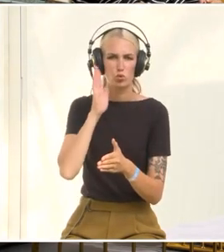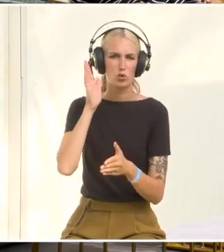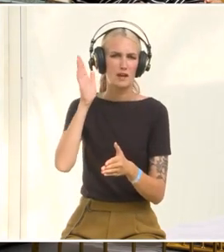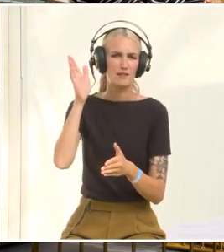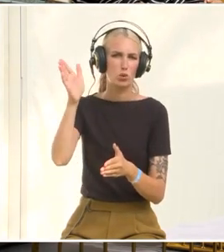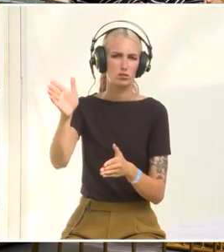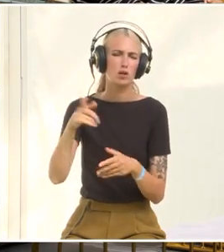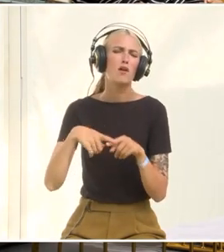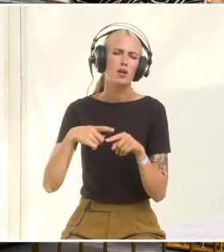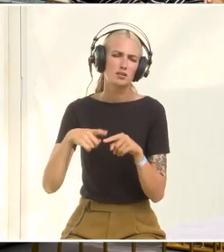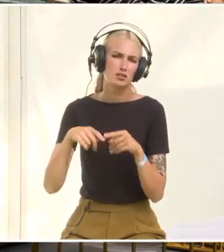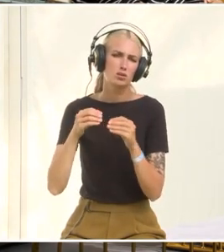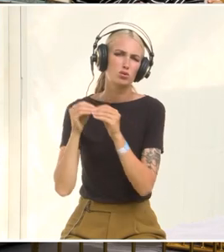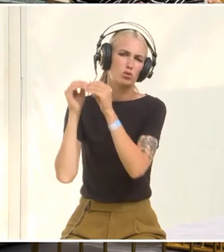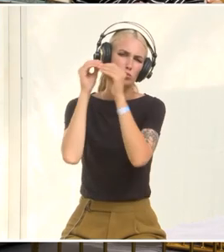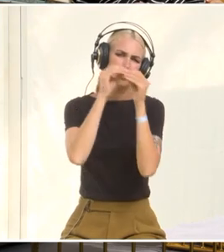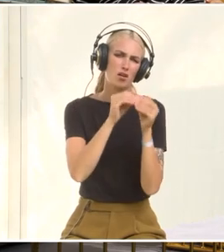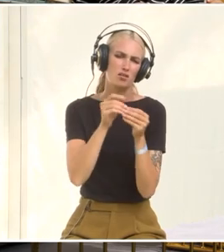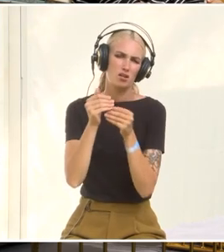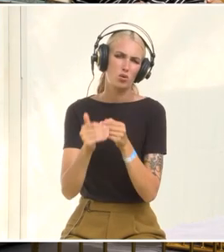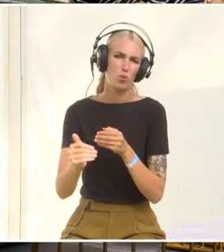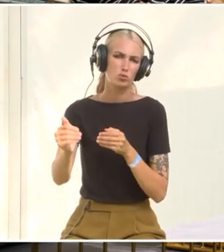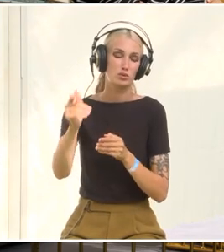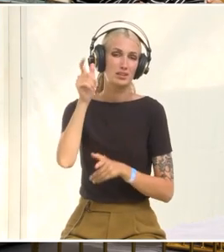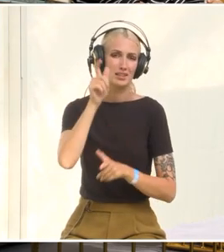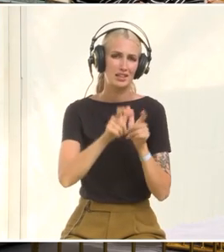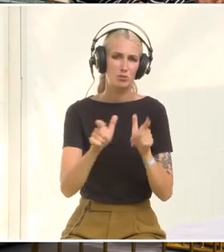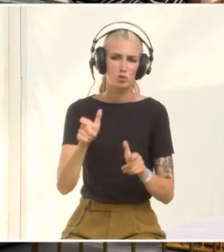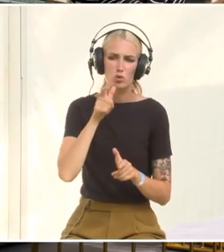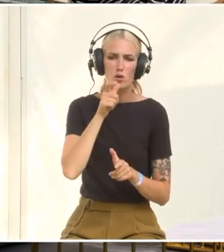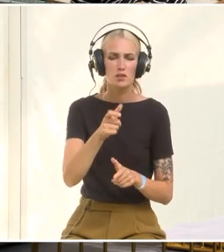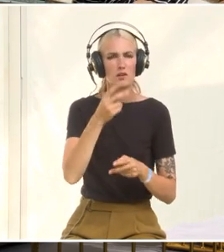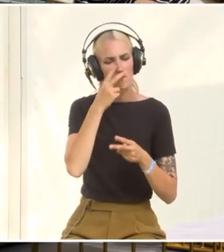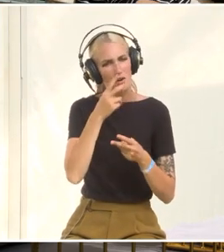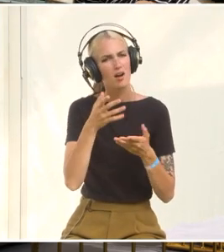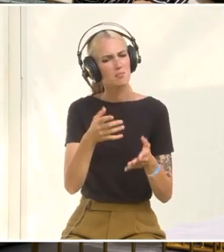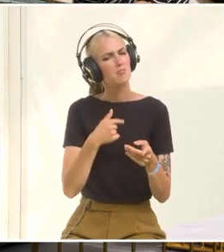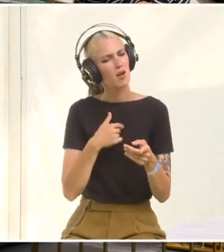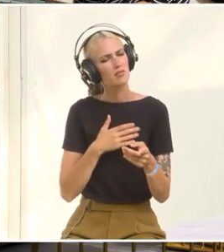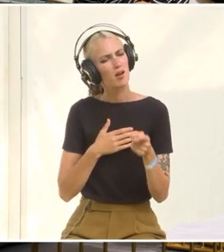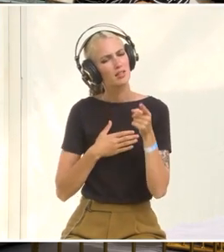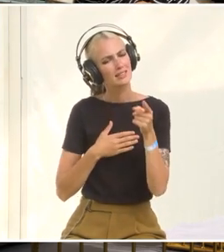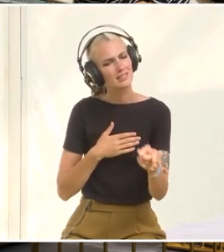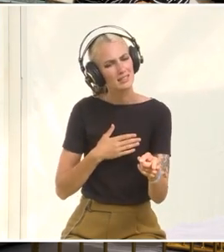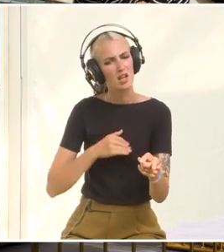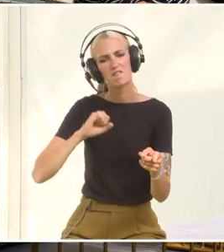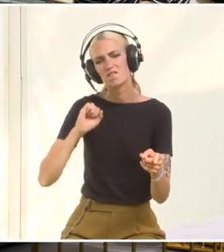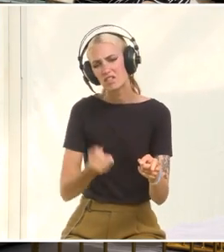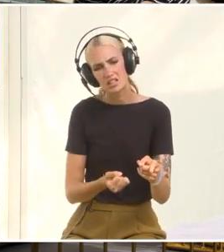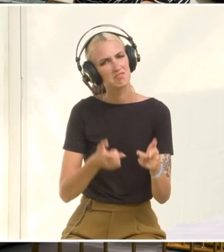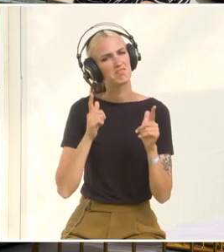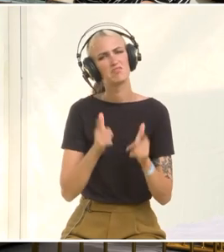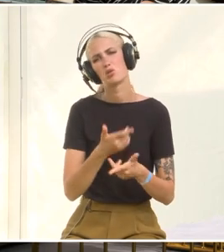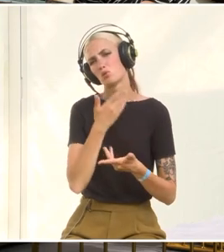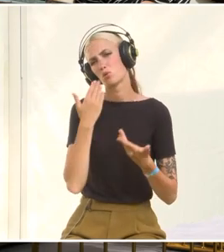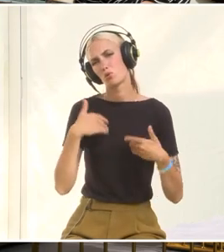a near future, in 10 years' time, people start to say that, look, I want this or I don't take this. And